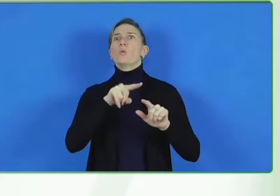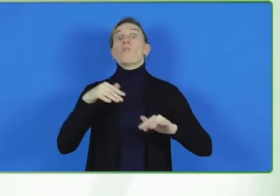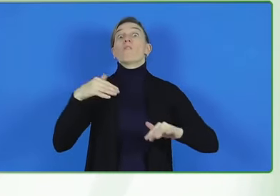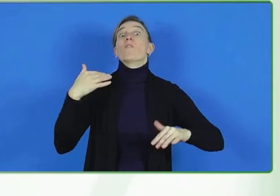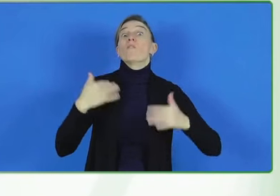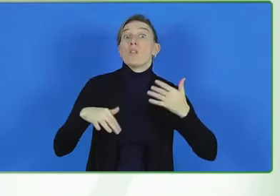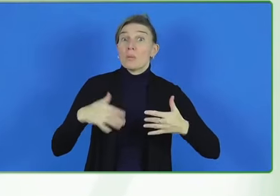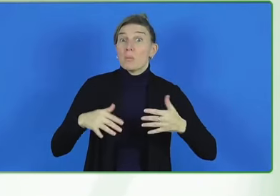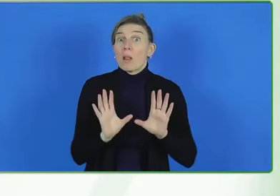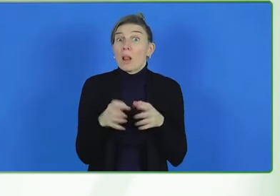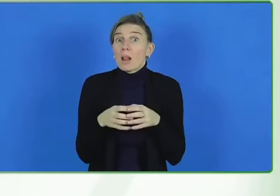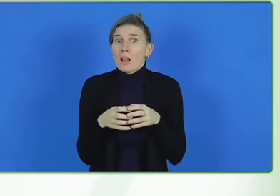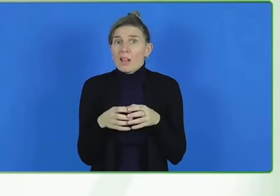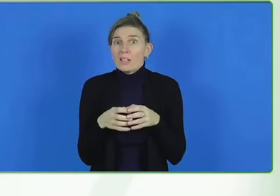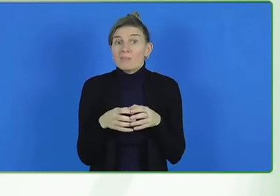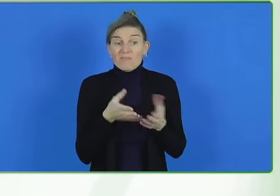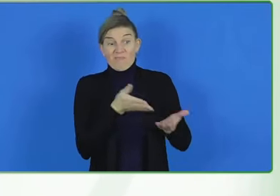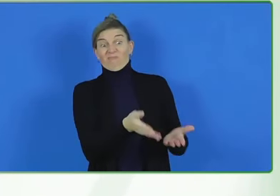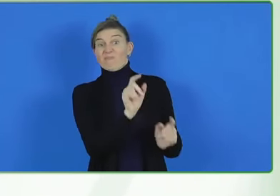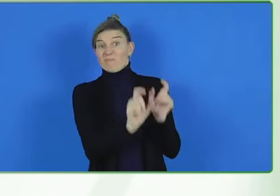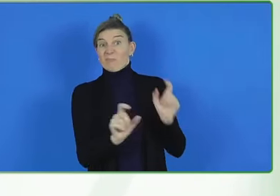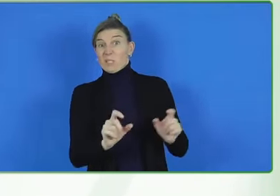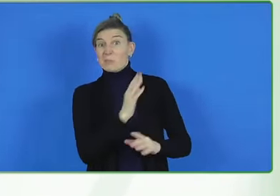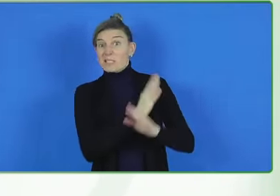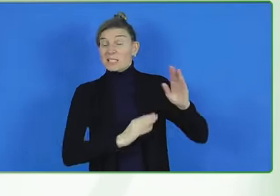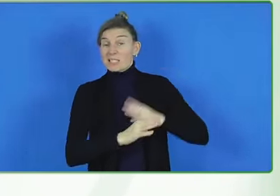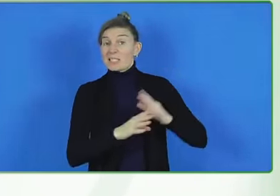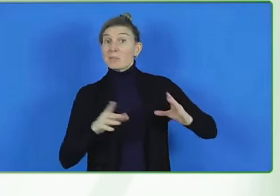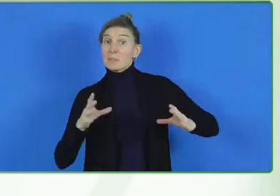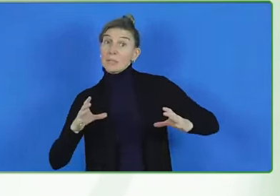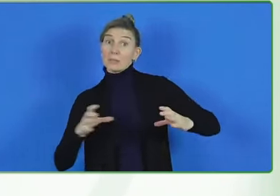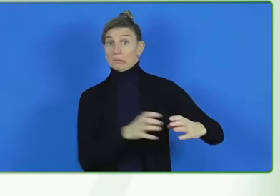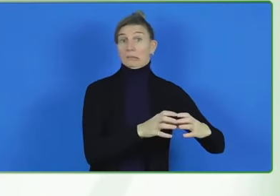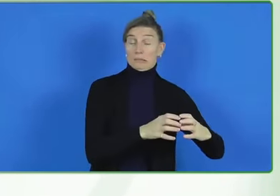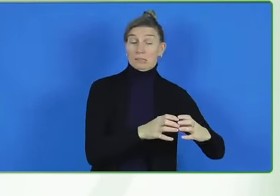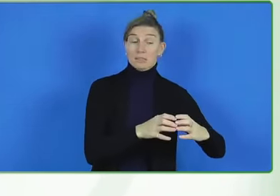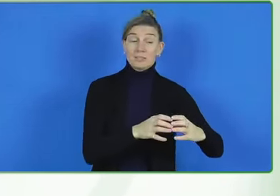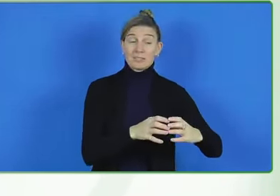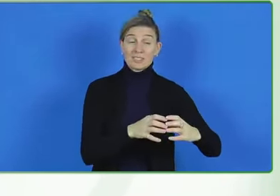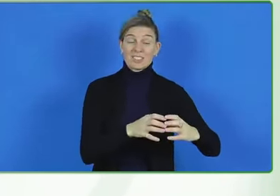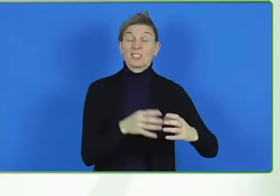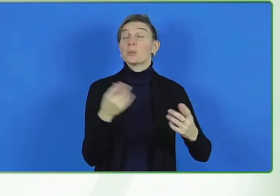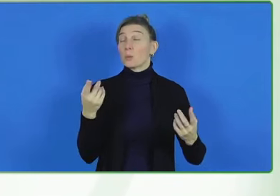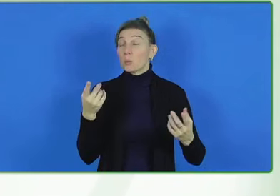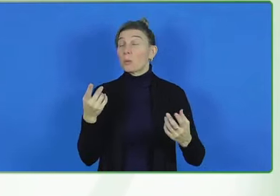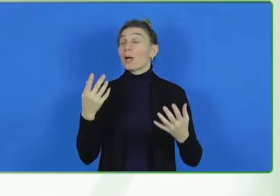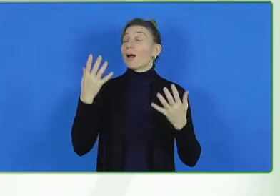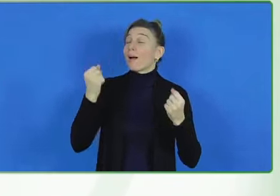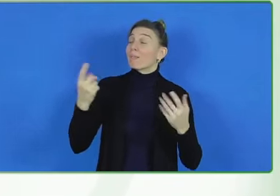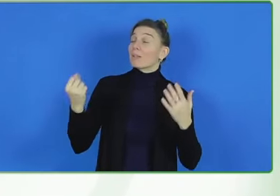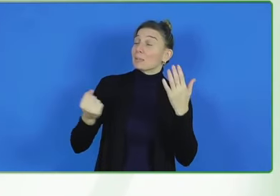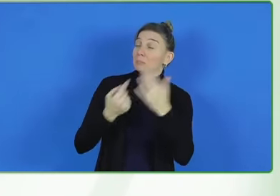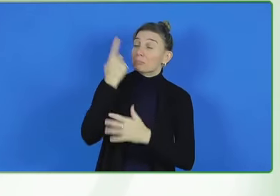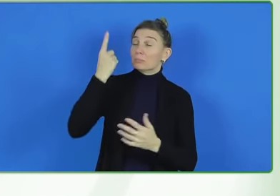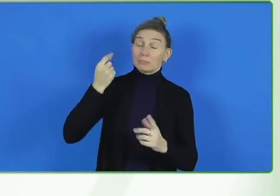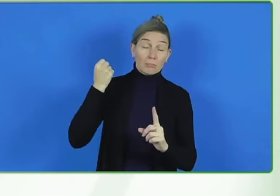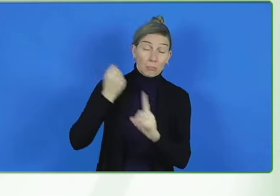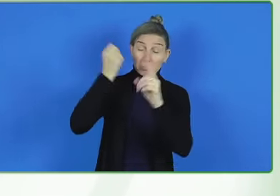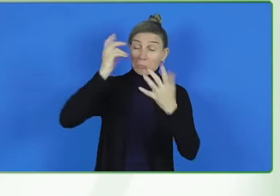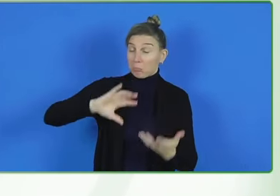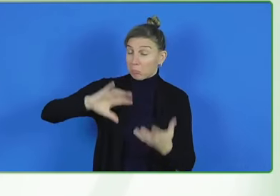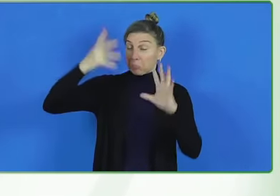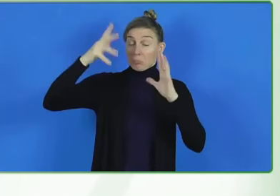segment of the people that are most severely affected, in particular those with disabilities, because of this COVID-19.